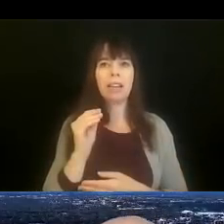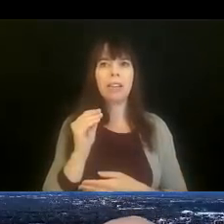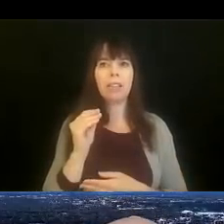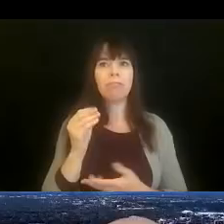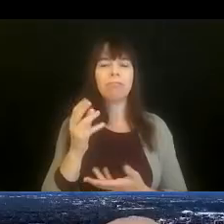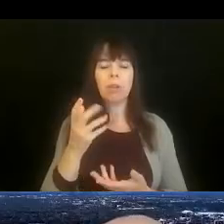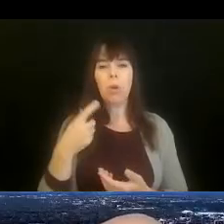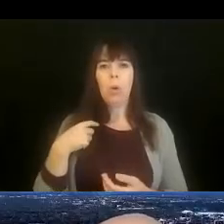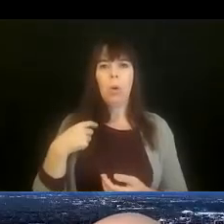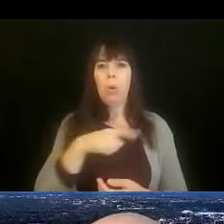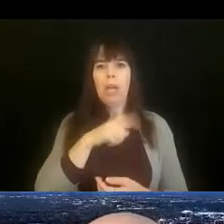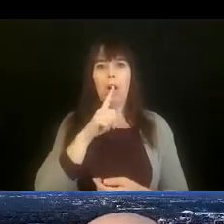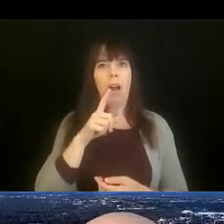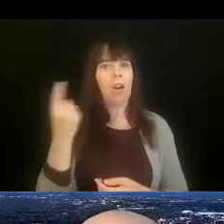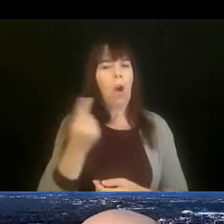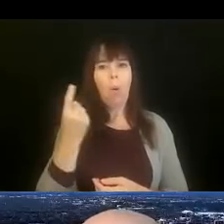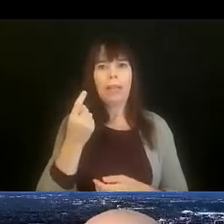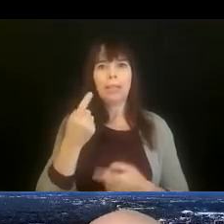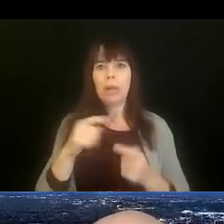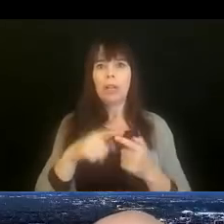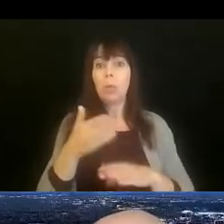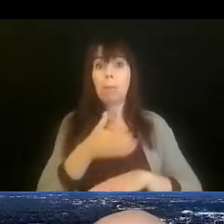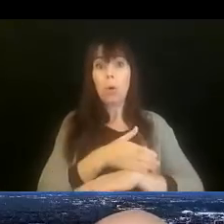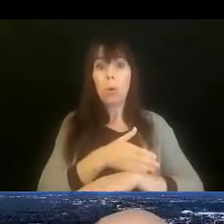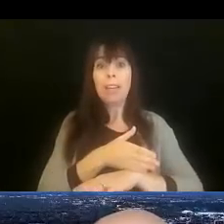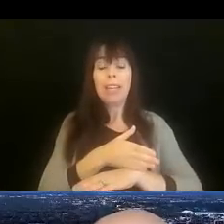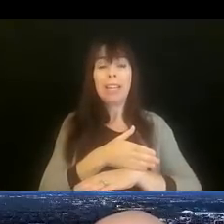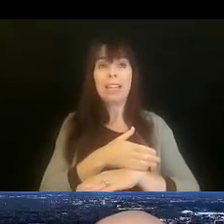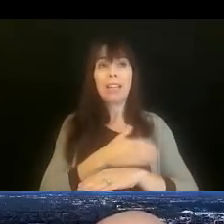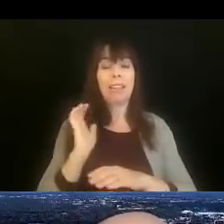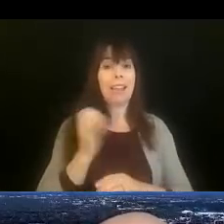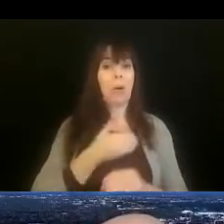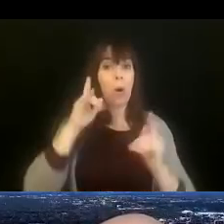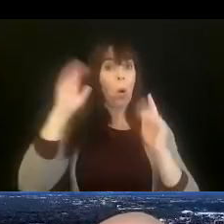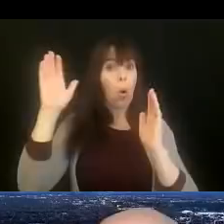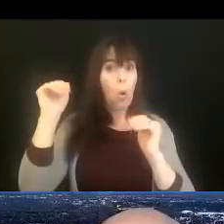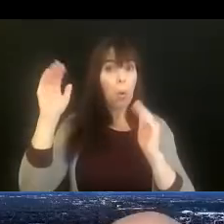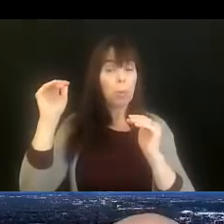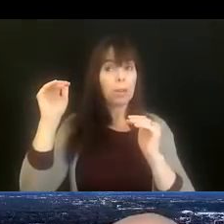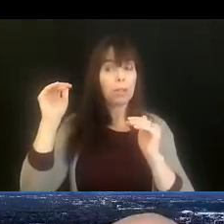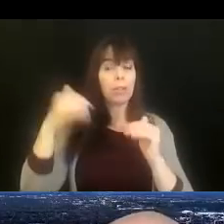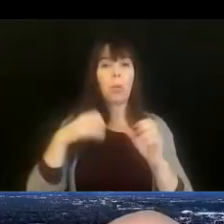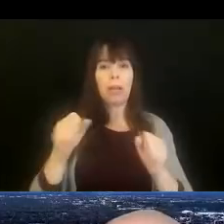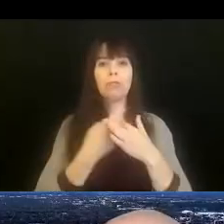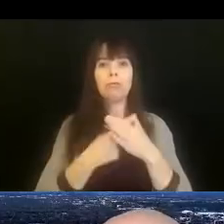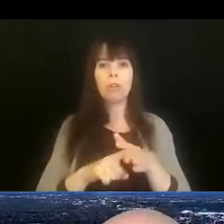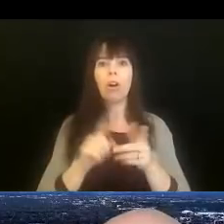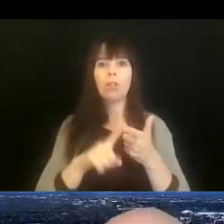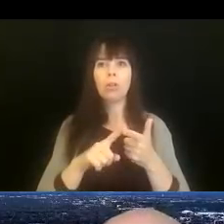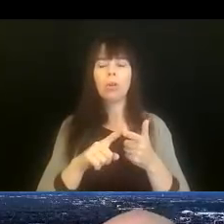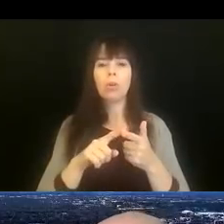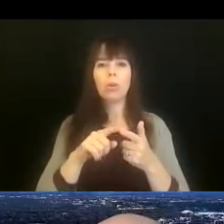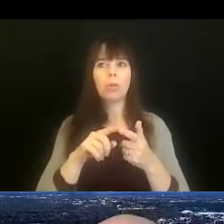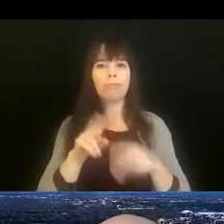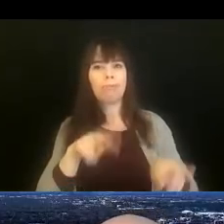are continuously improving, and our hope is that we can start to look at how